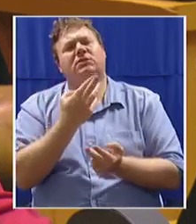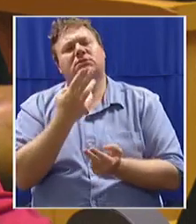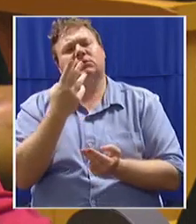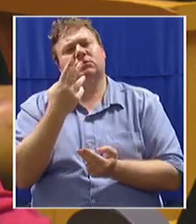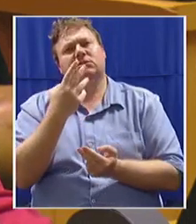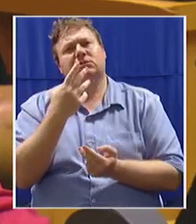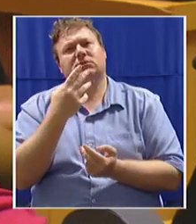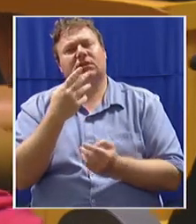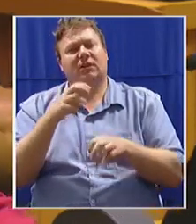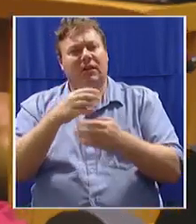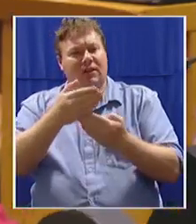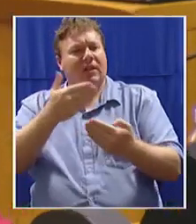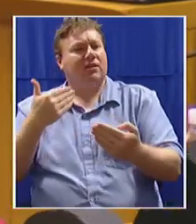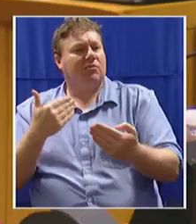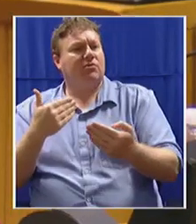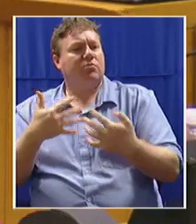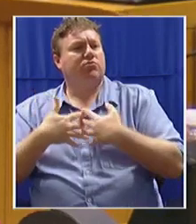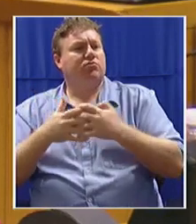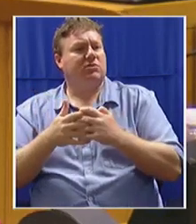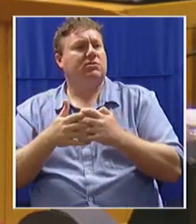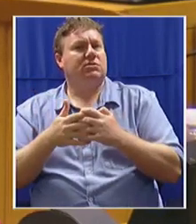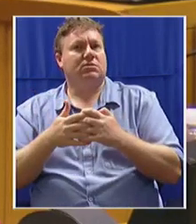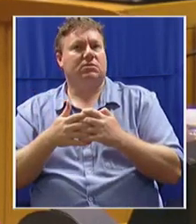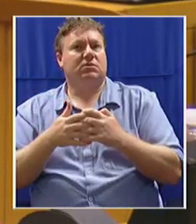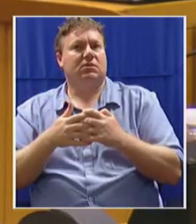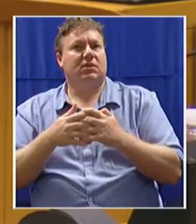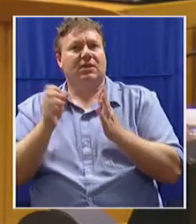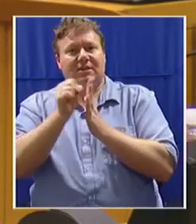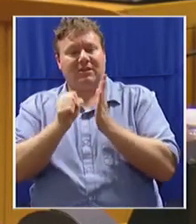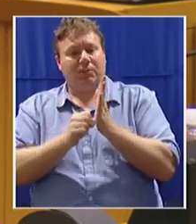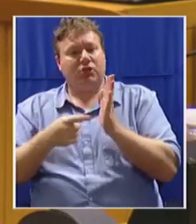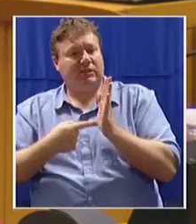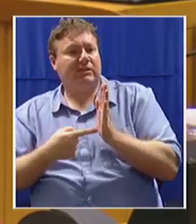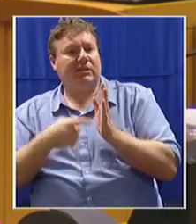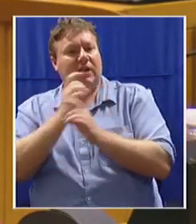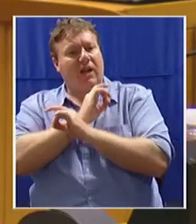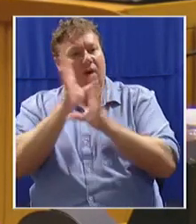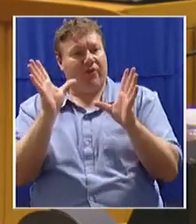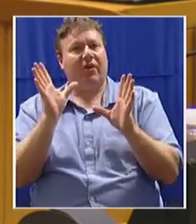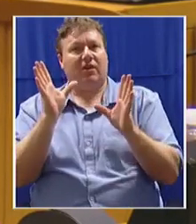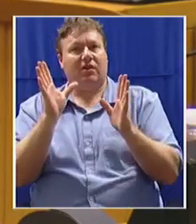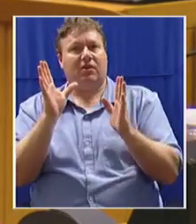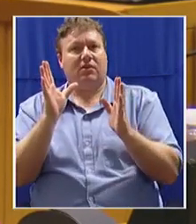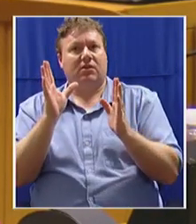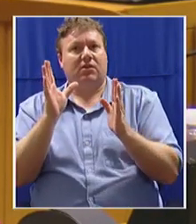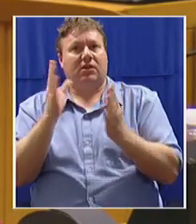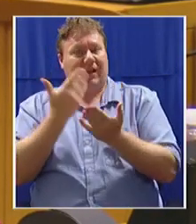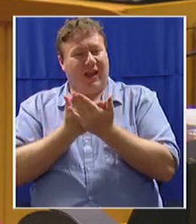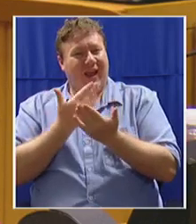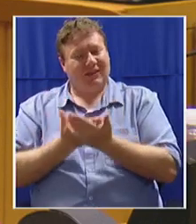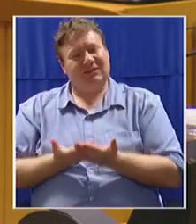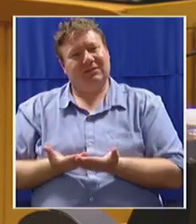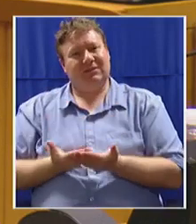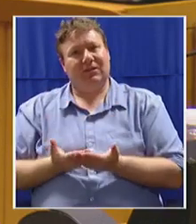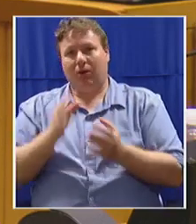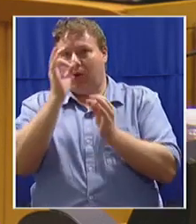is a precedence. The matter of sub judice was clarified that indeed we can, because there is no